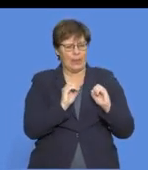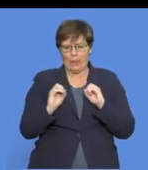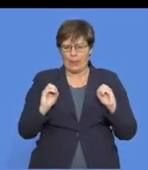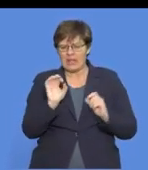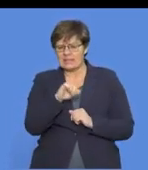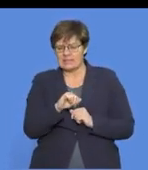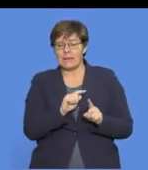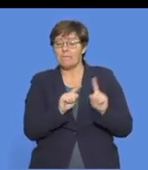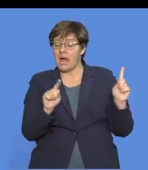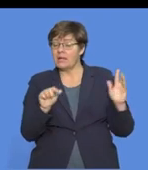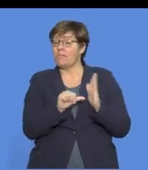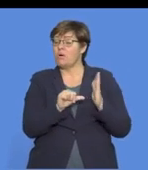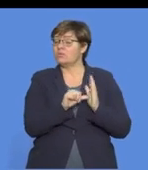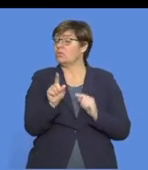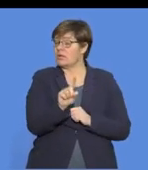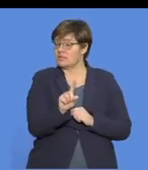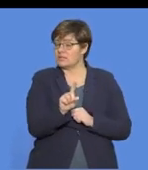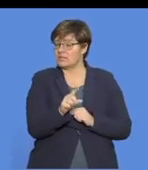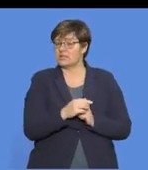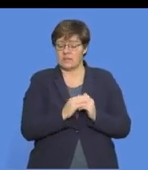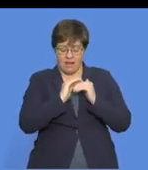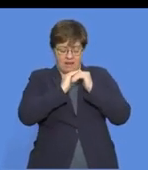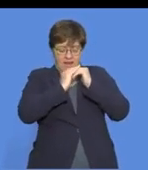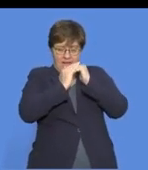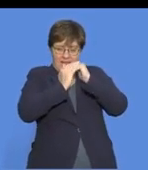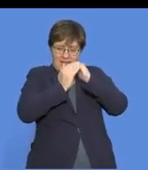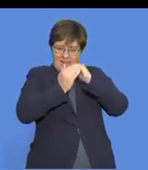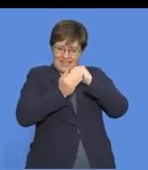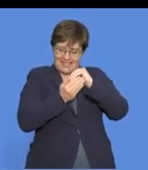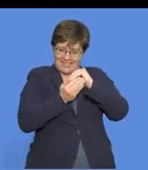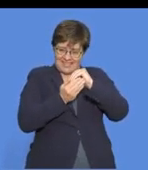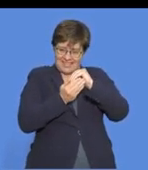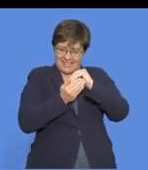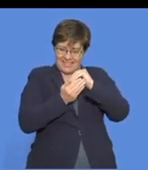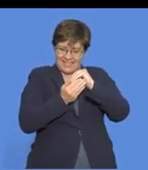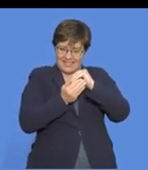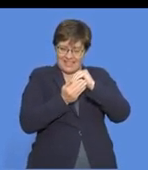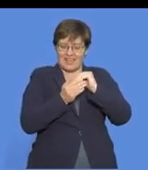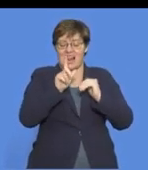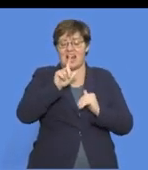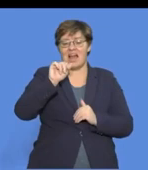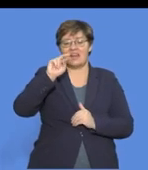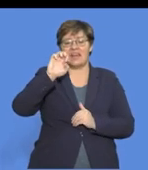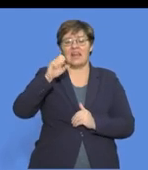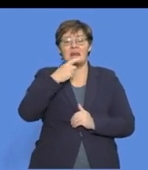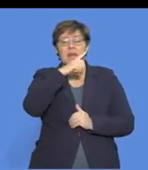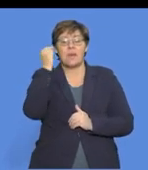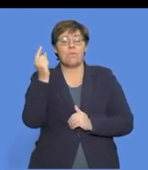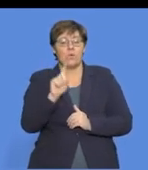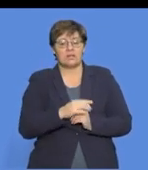is they have got a lining. Most of them have a lining called